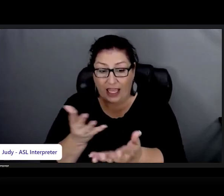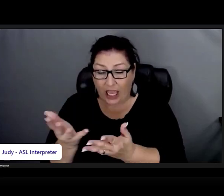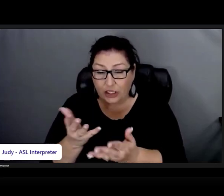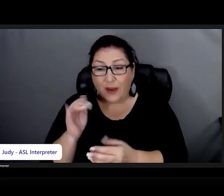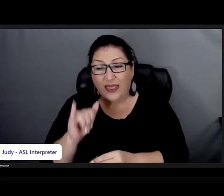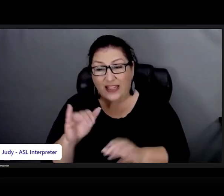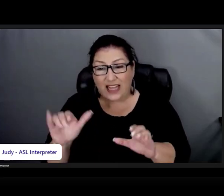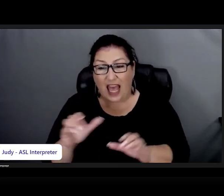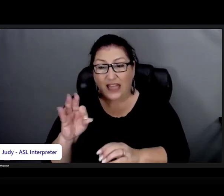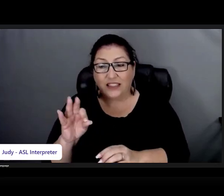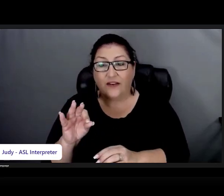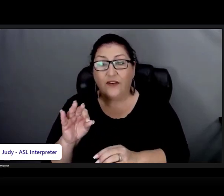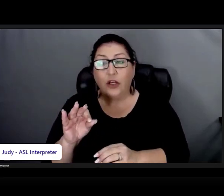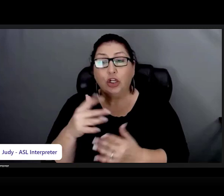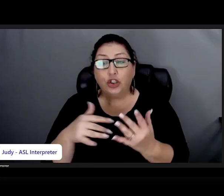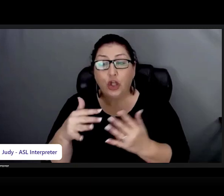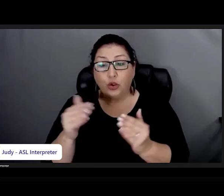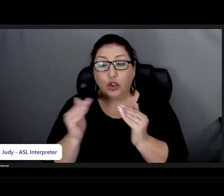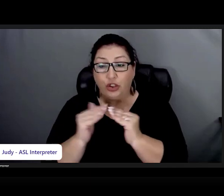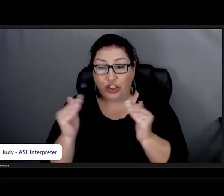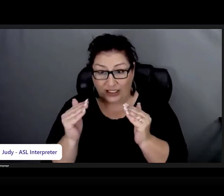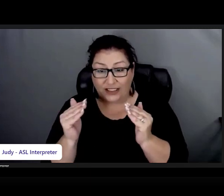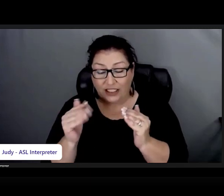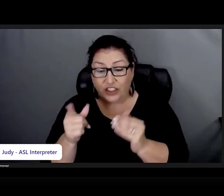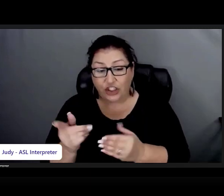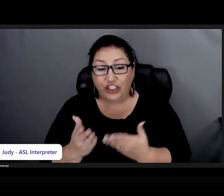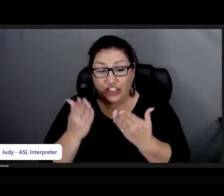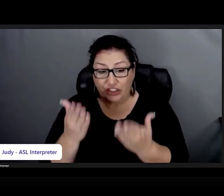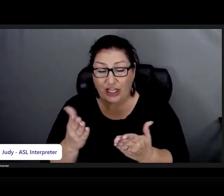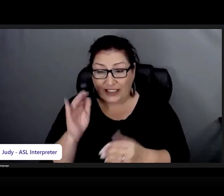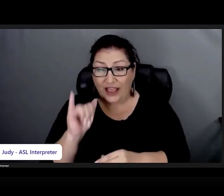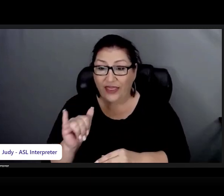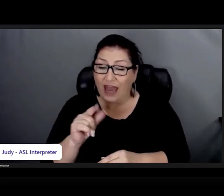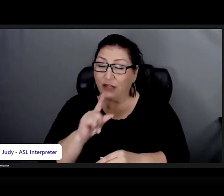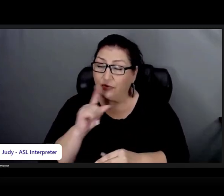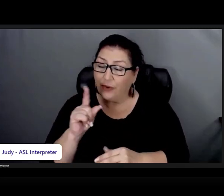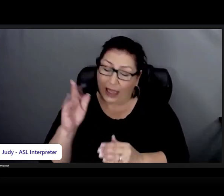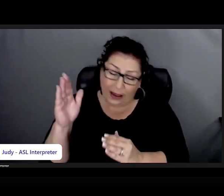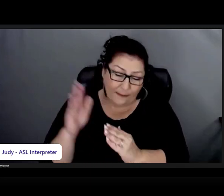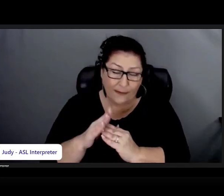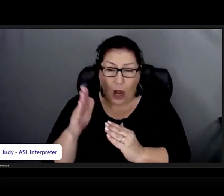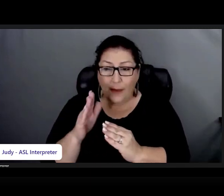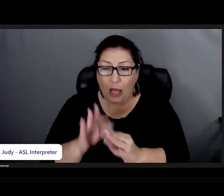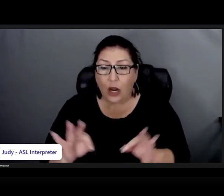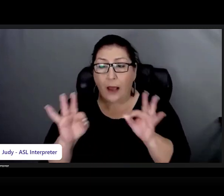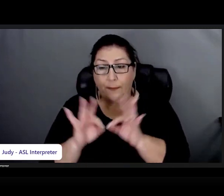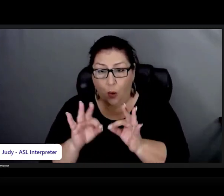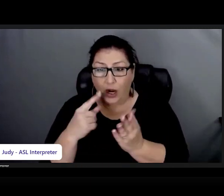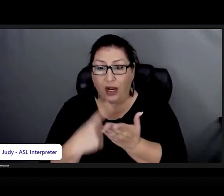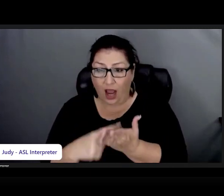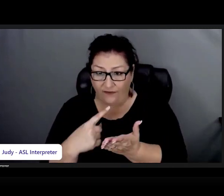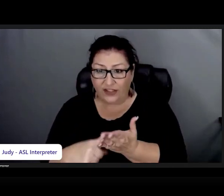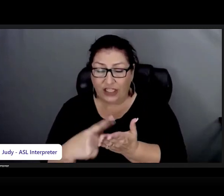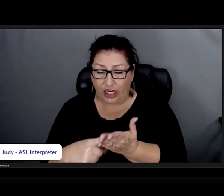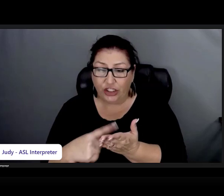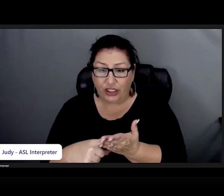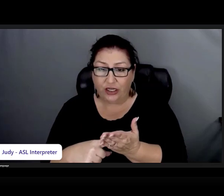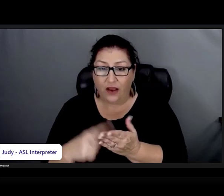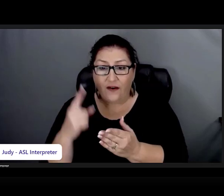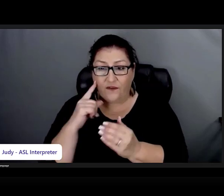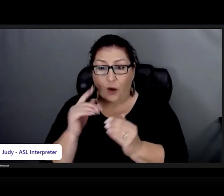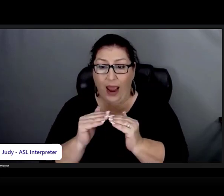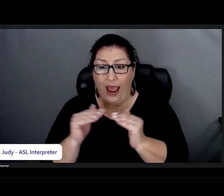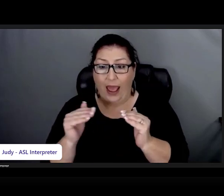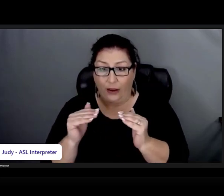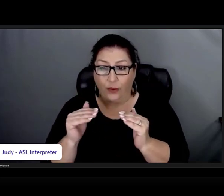of social justice, and she suggested that it was a paramount and important conversation in equity, diversity,